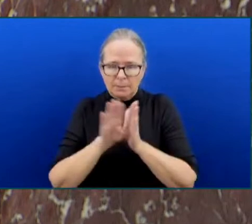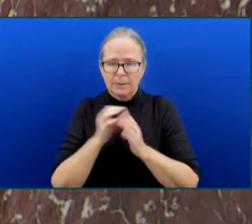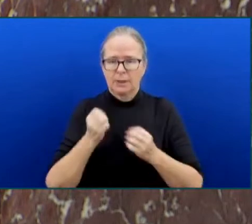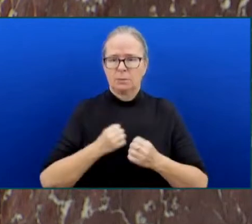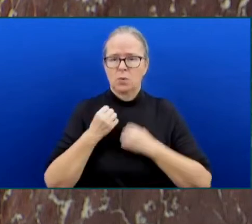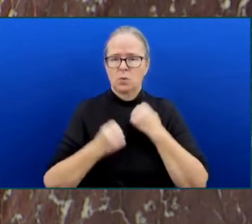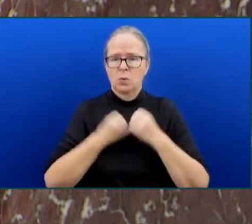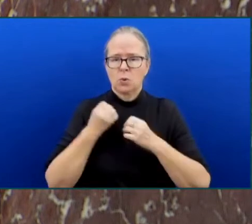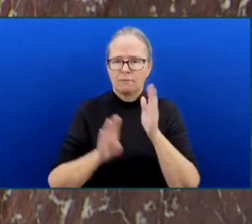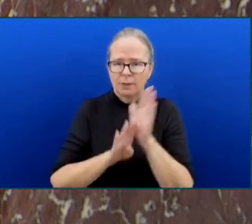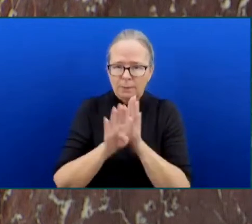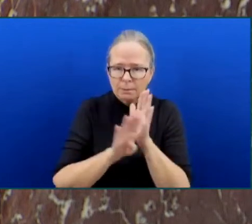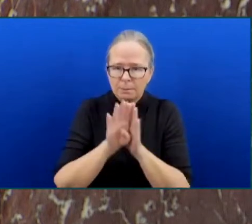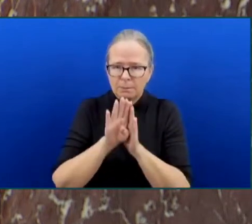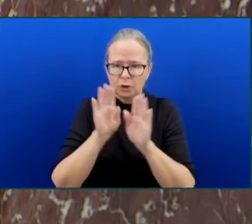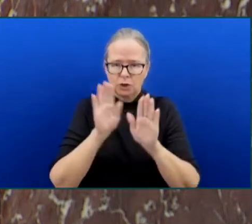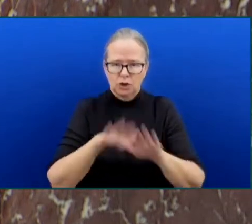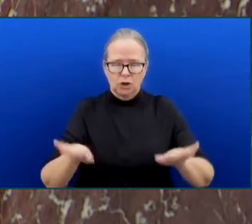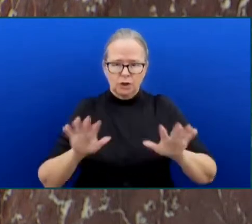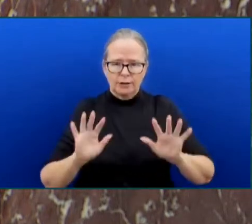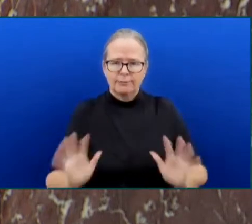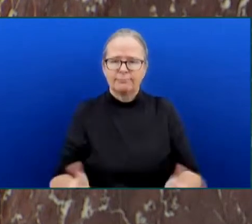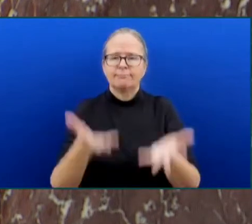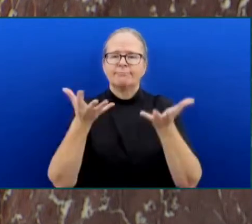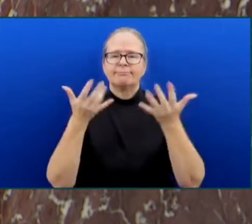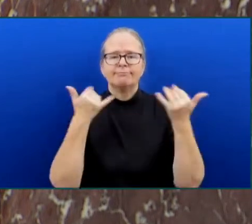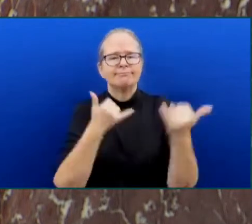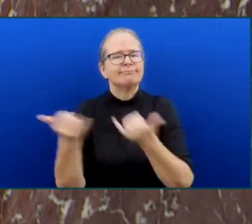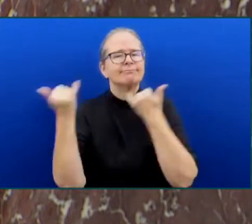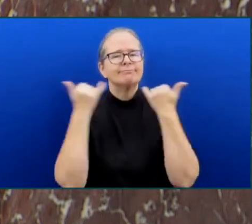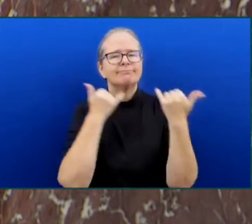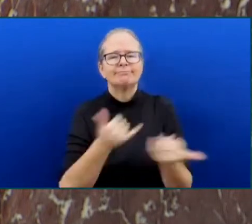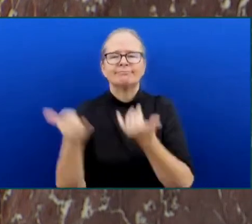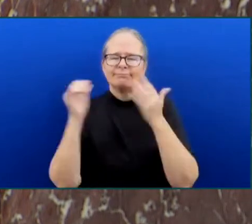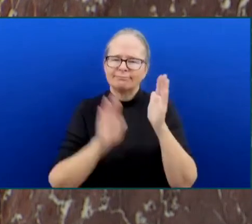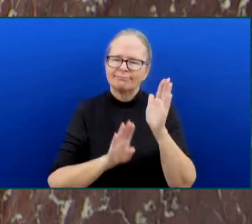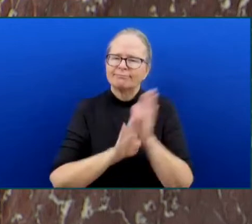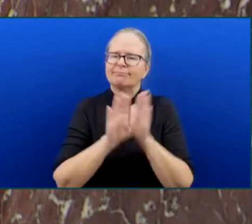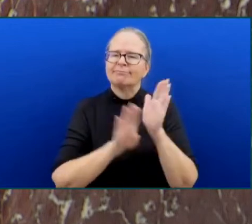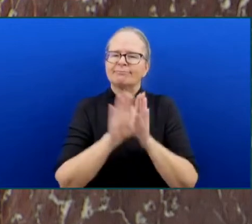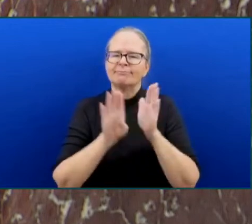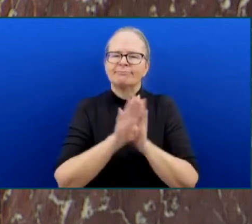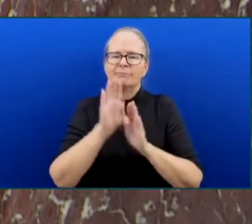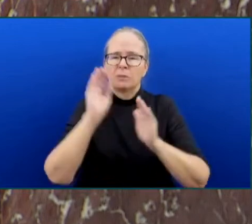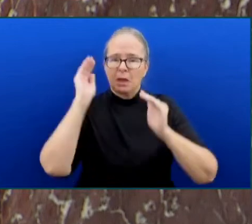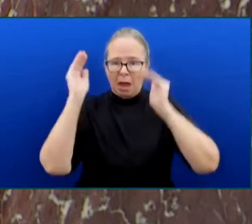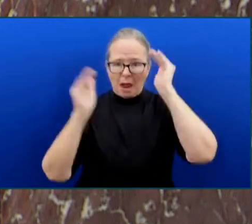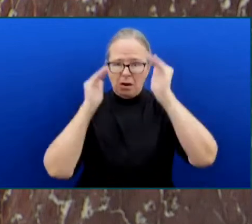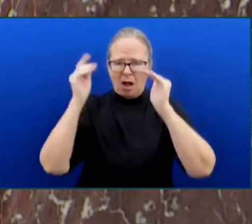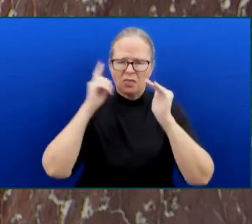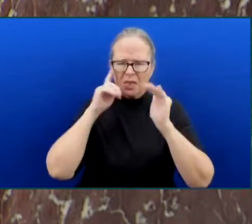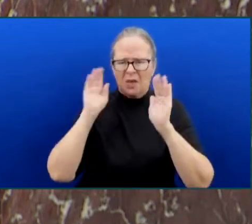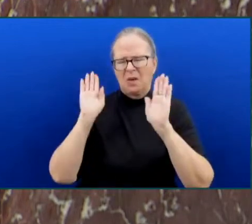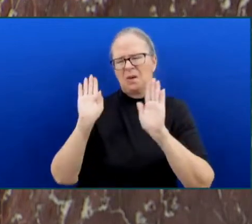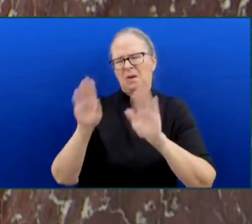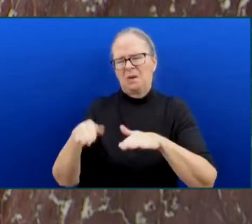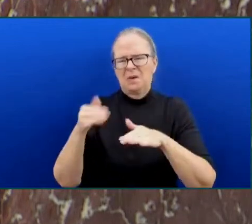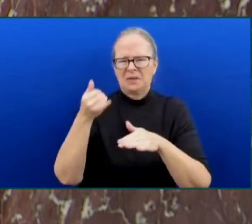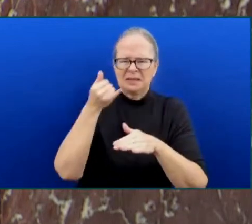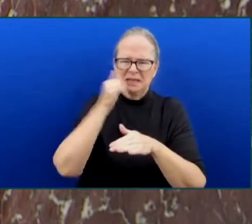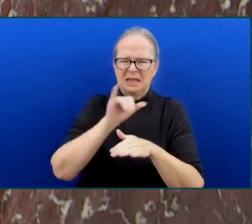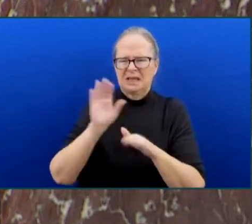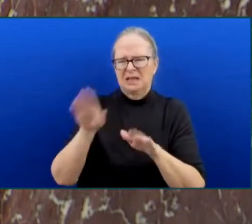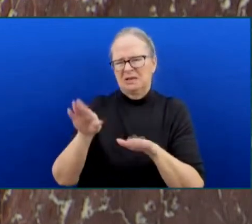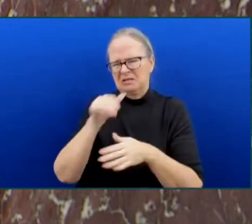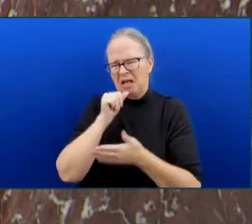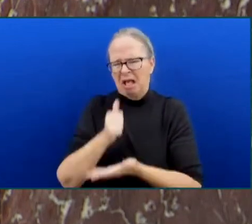play. For many adults, play may be perceived as silly, unproductive, and time-consuming. Some may even discourage